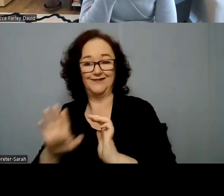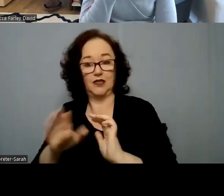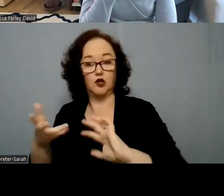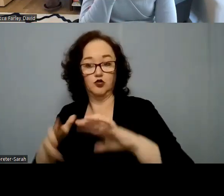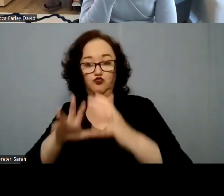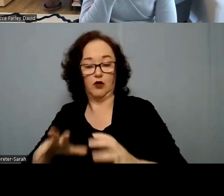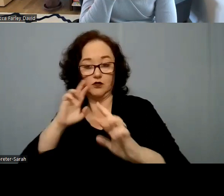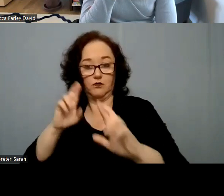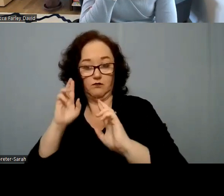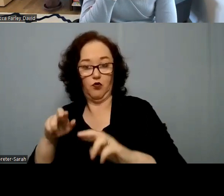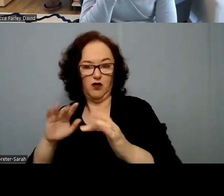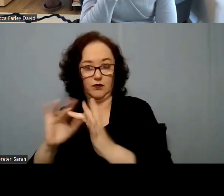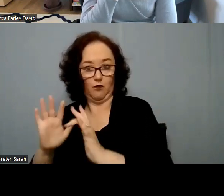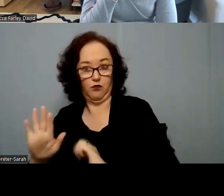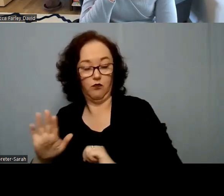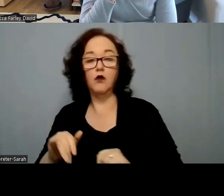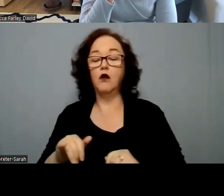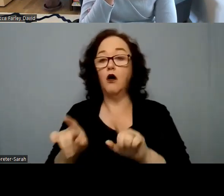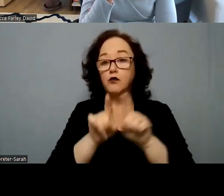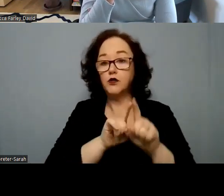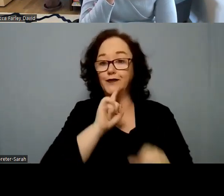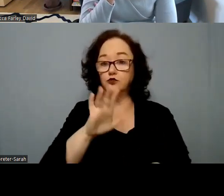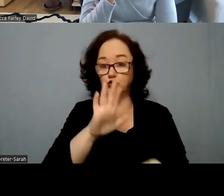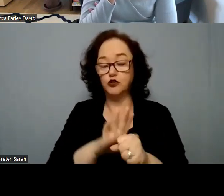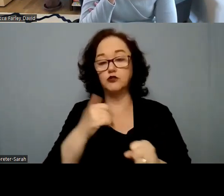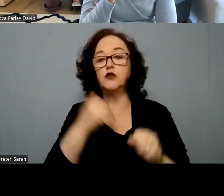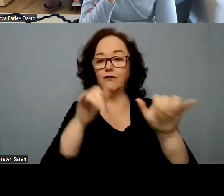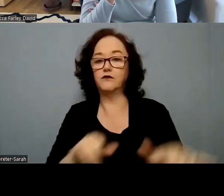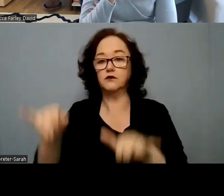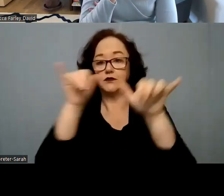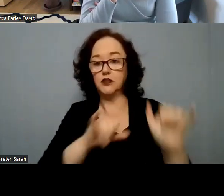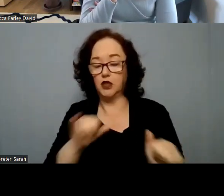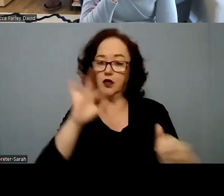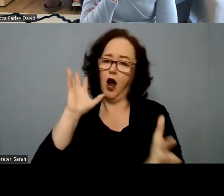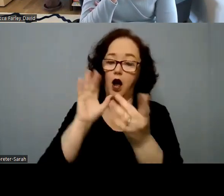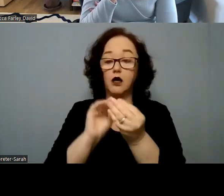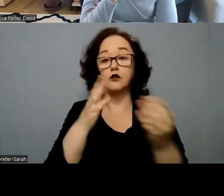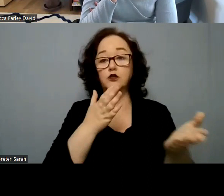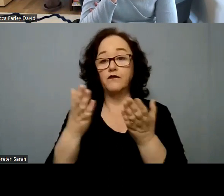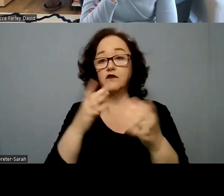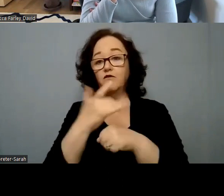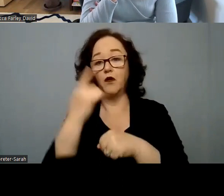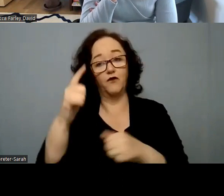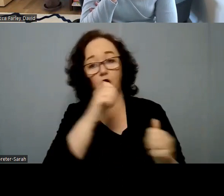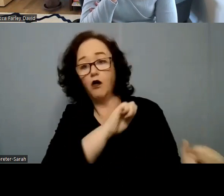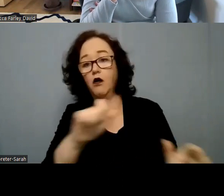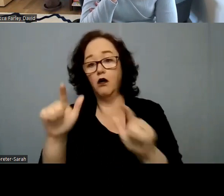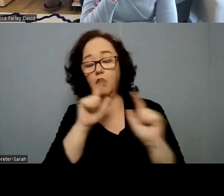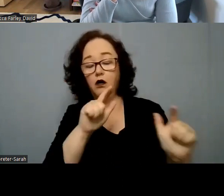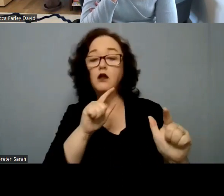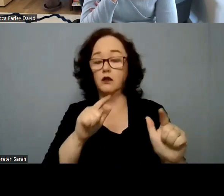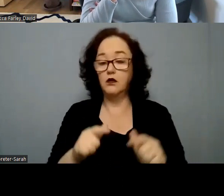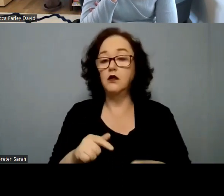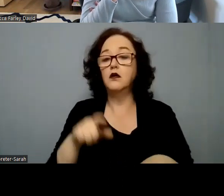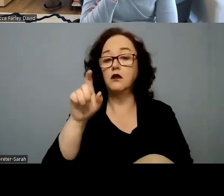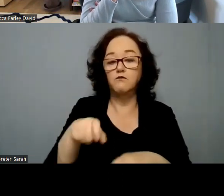and ensure that there are standardized, comprehensive services available to everyone, held to account for certain quality measures,